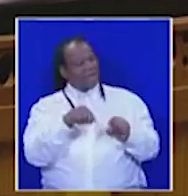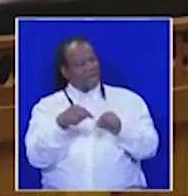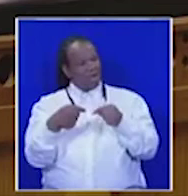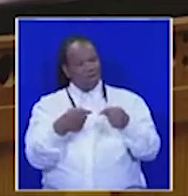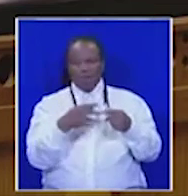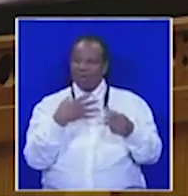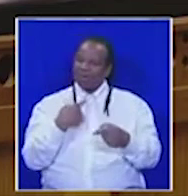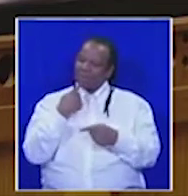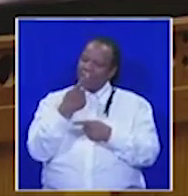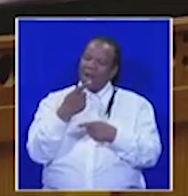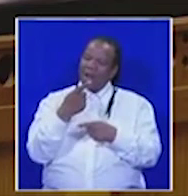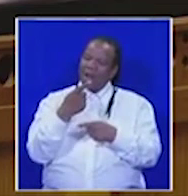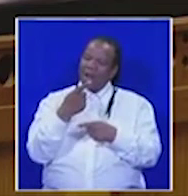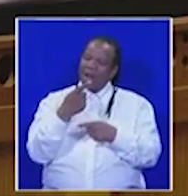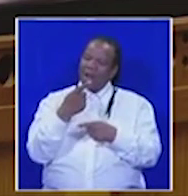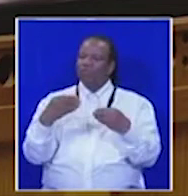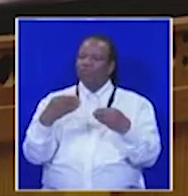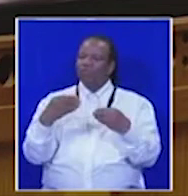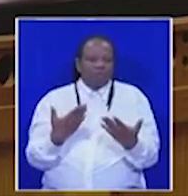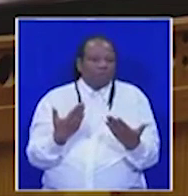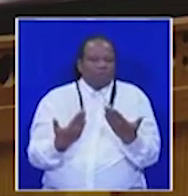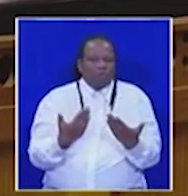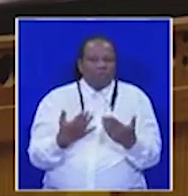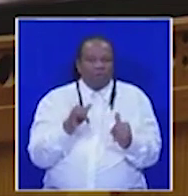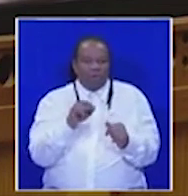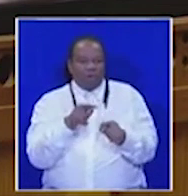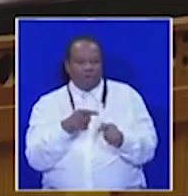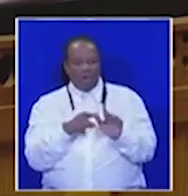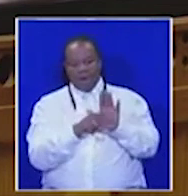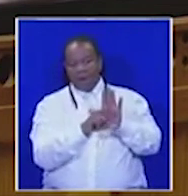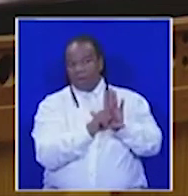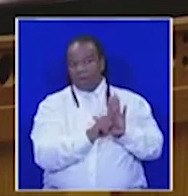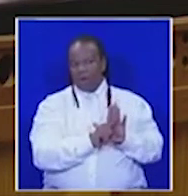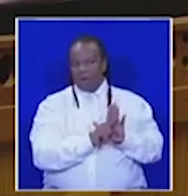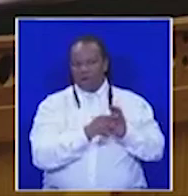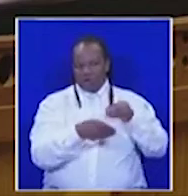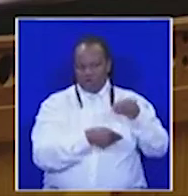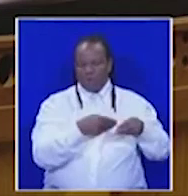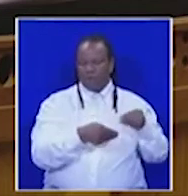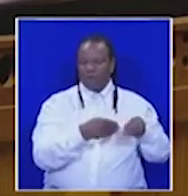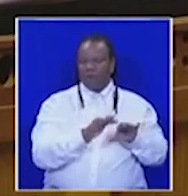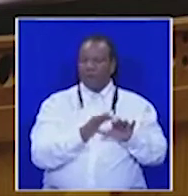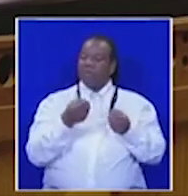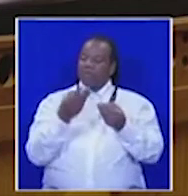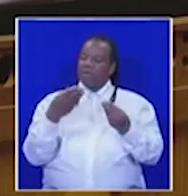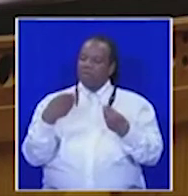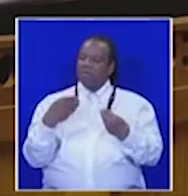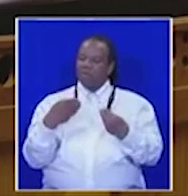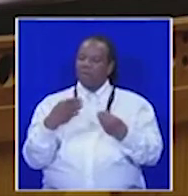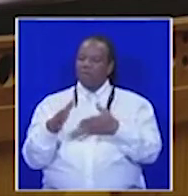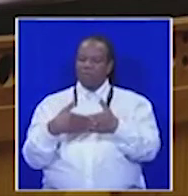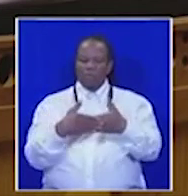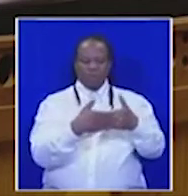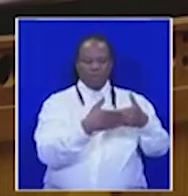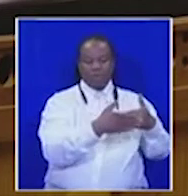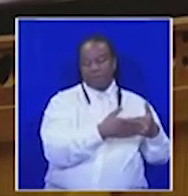community for a model that is nothing more than legalized corruption. More and more businesses are simply checking out.